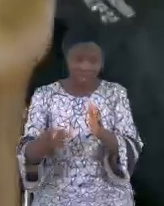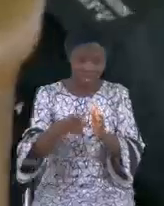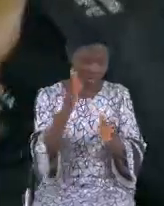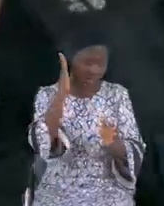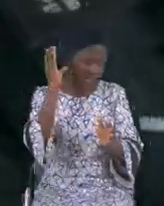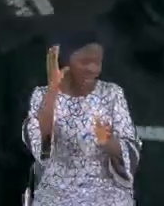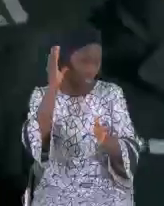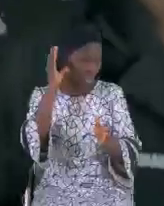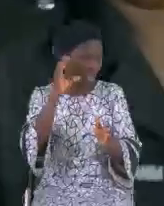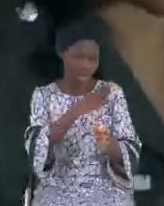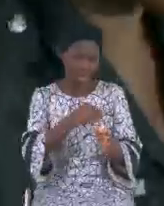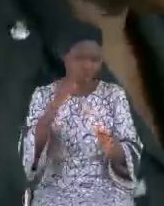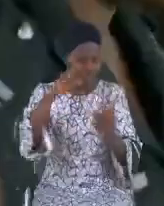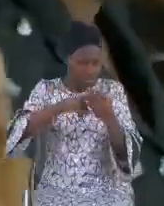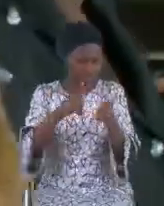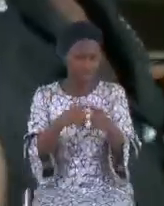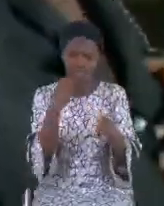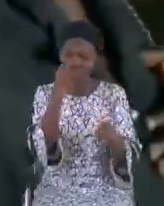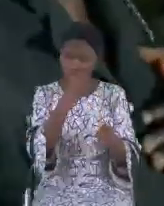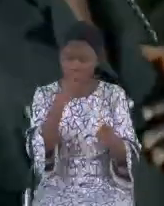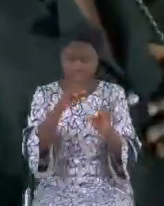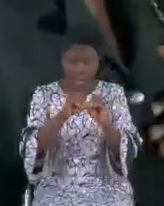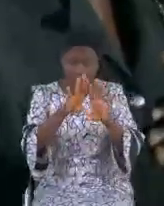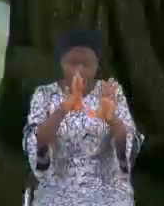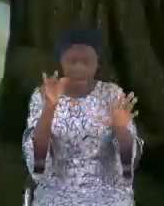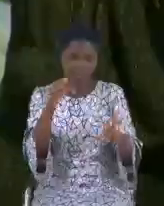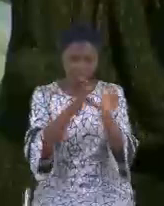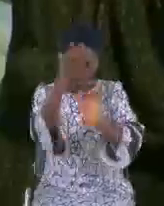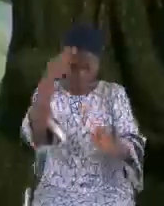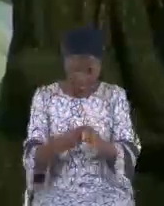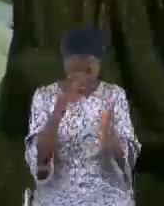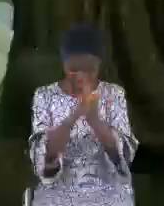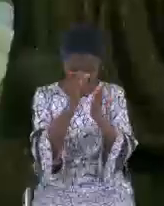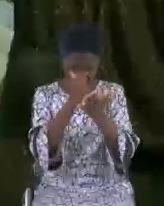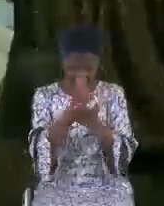they will begin to speak clearly in Jesus' name.